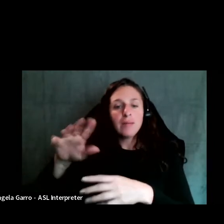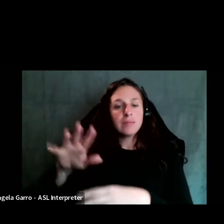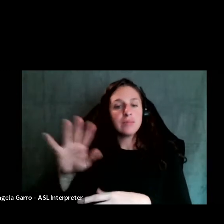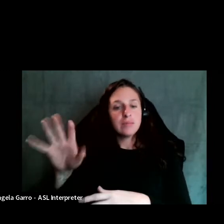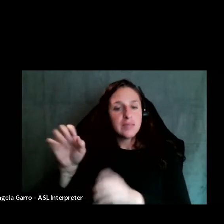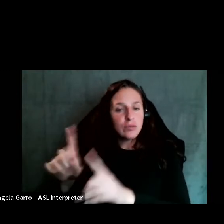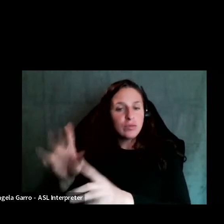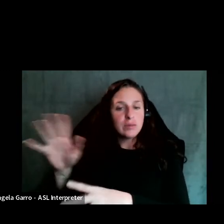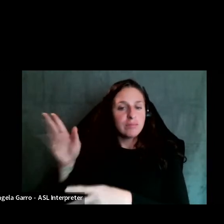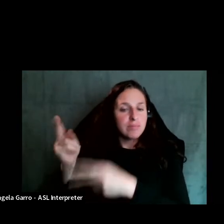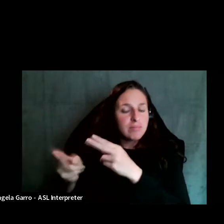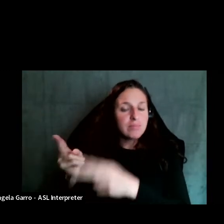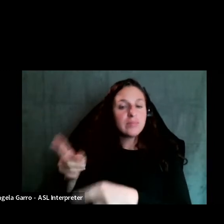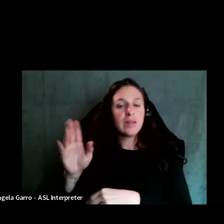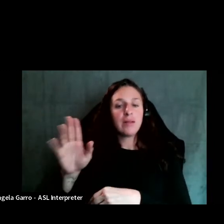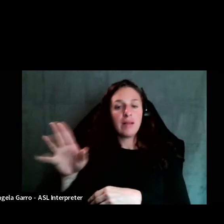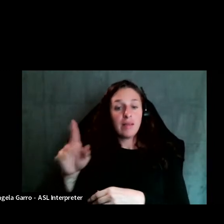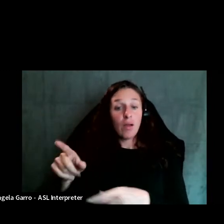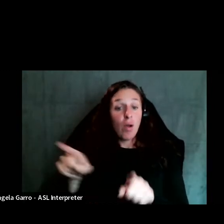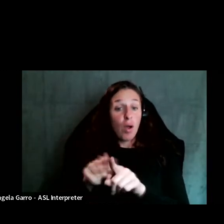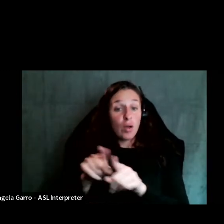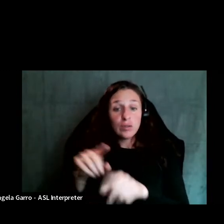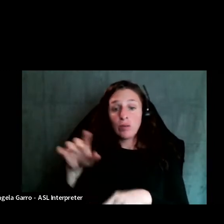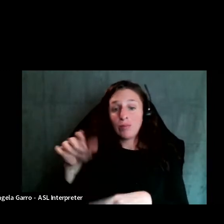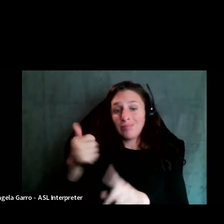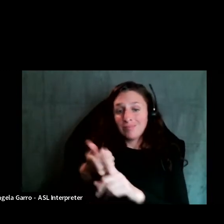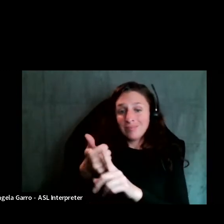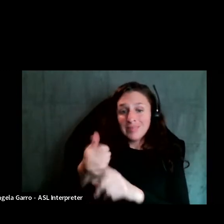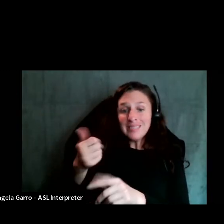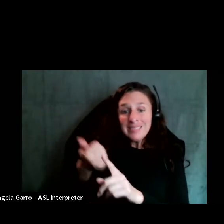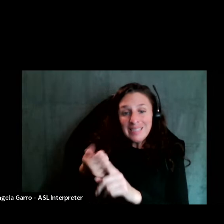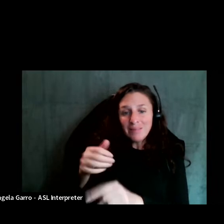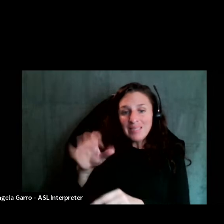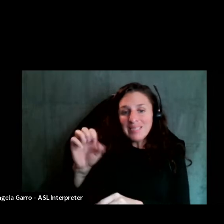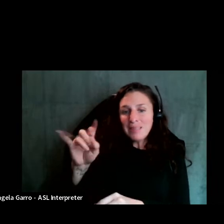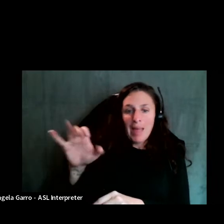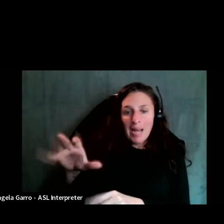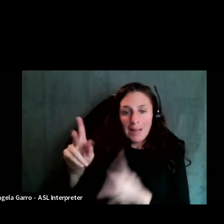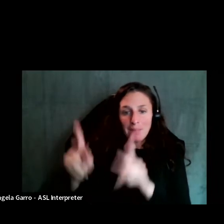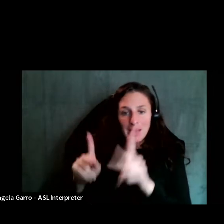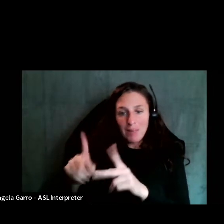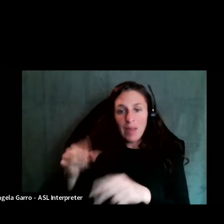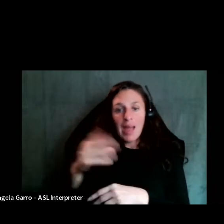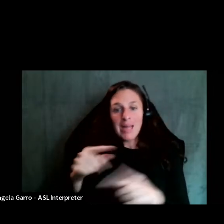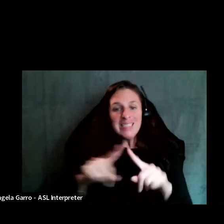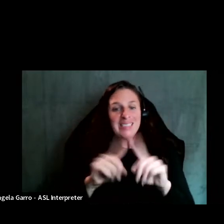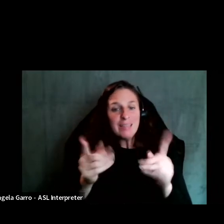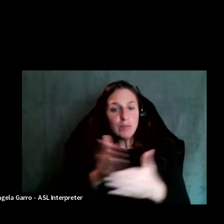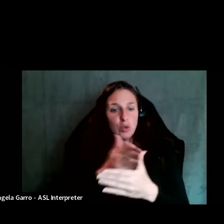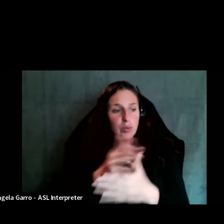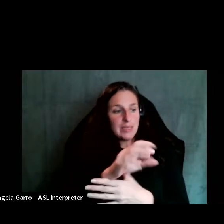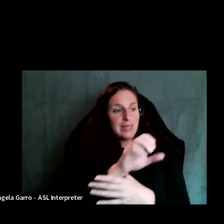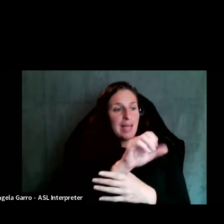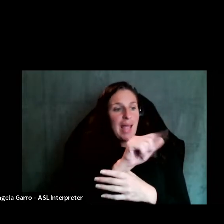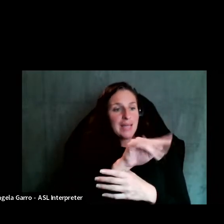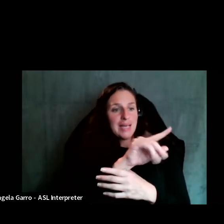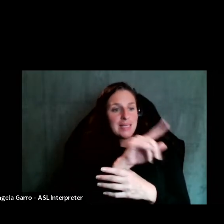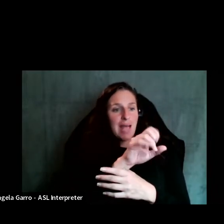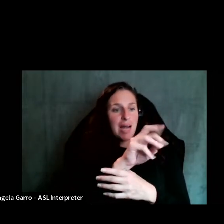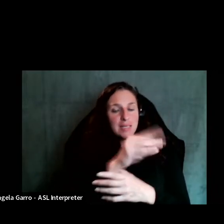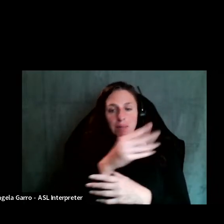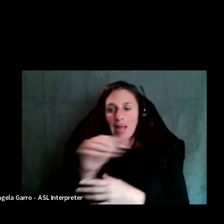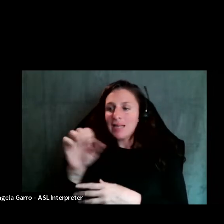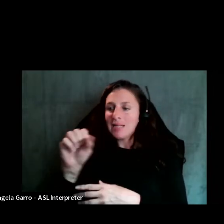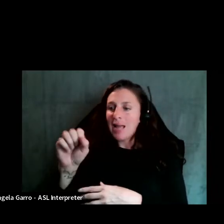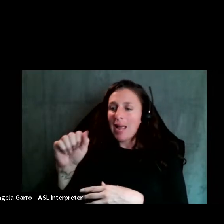are a Semitic people as well. This includes educating about the difference between anti-Zionism and anti-Semitism, to remember that there is a